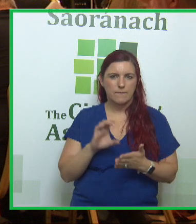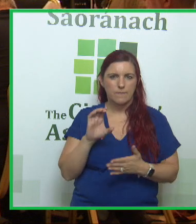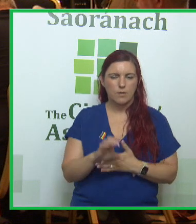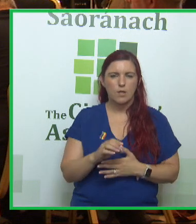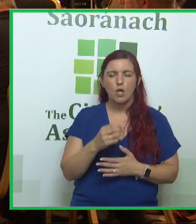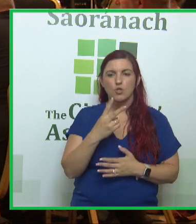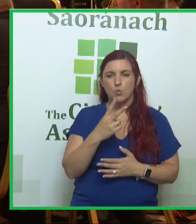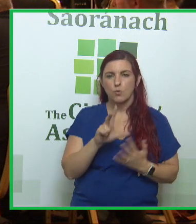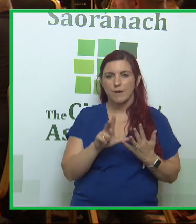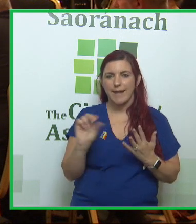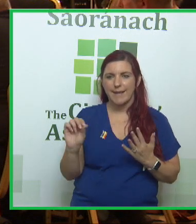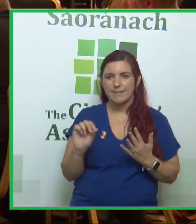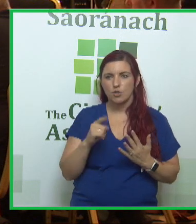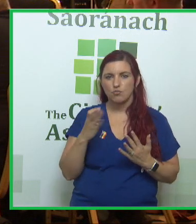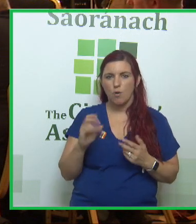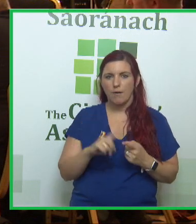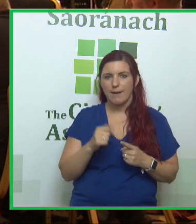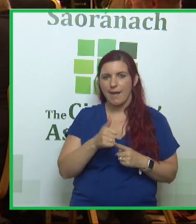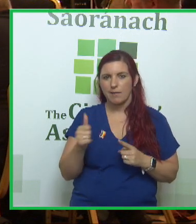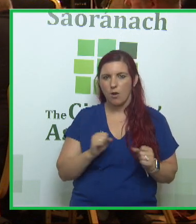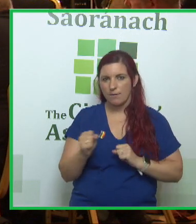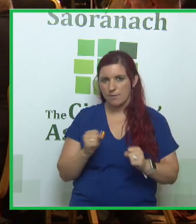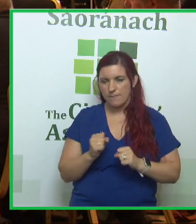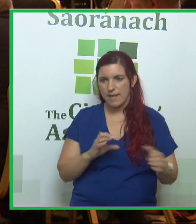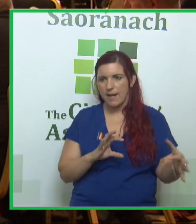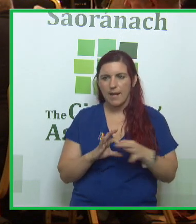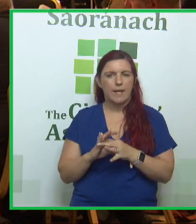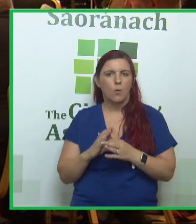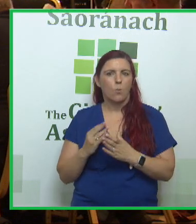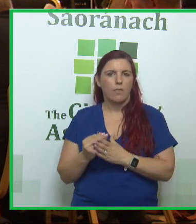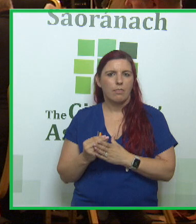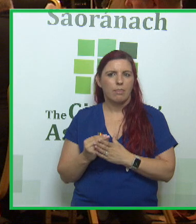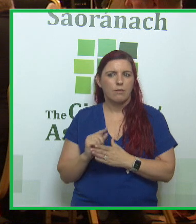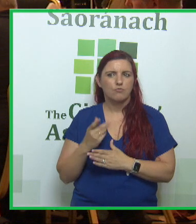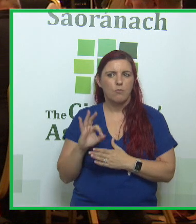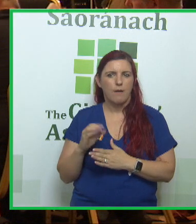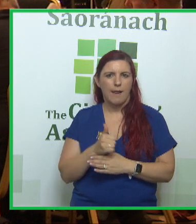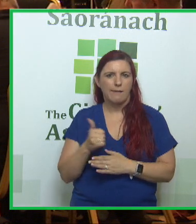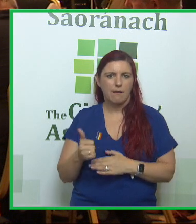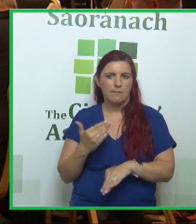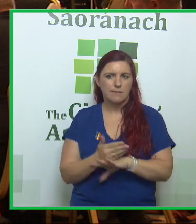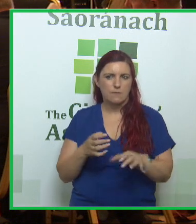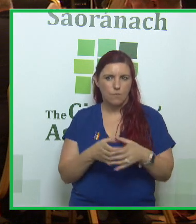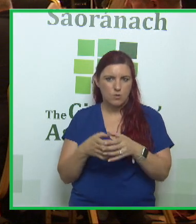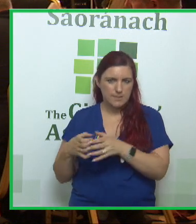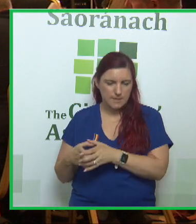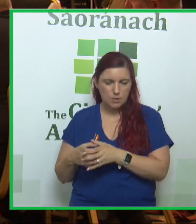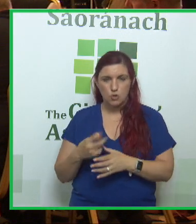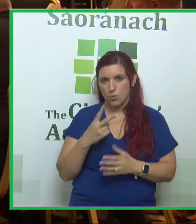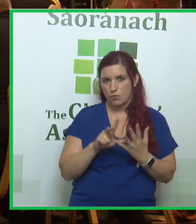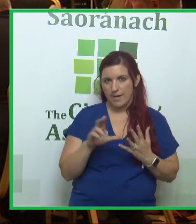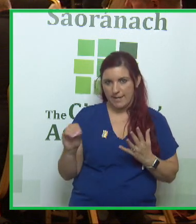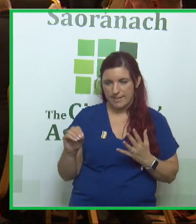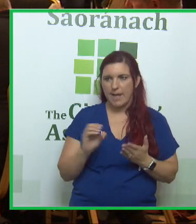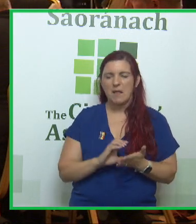alcohol services in conjunction with the drug and alcohol task forces. That's 280 services, and the investment